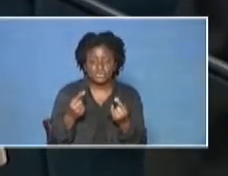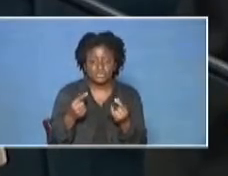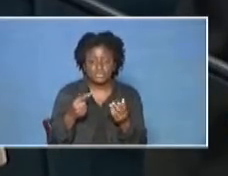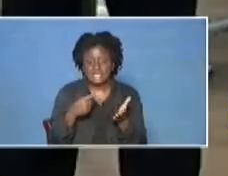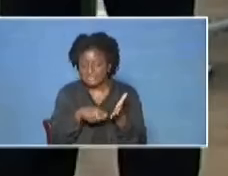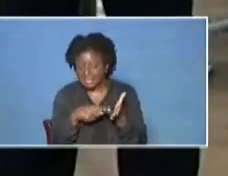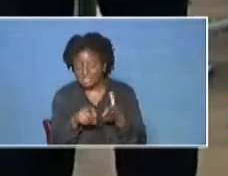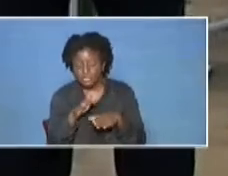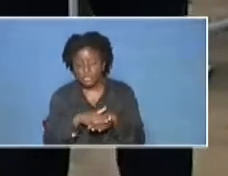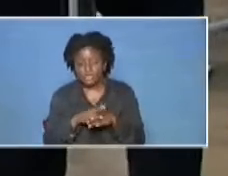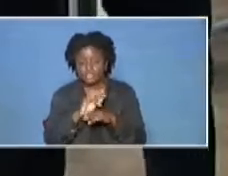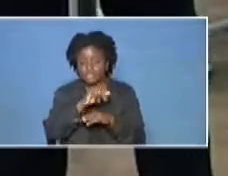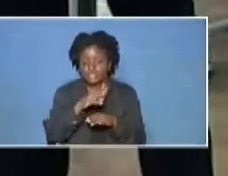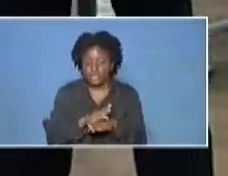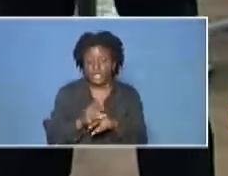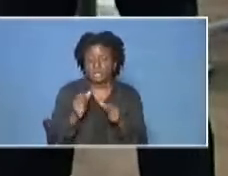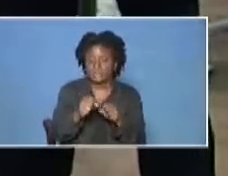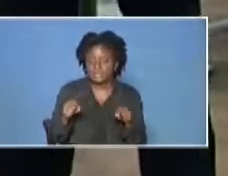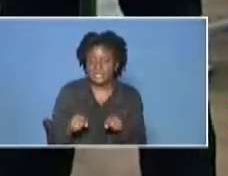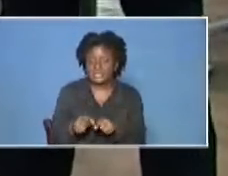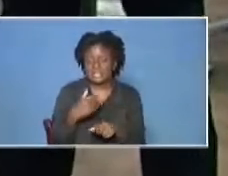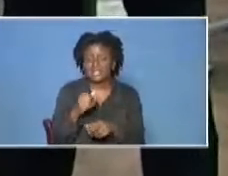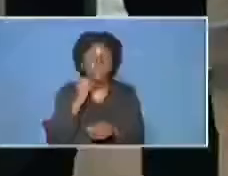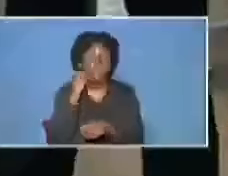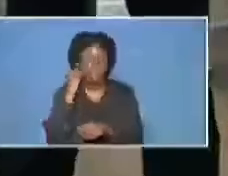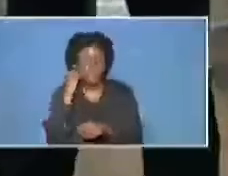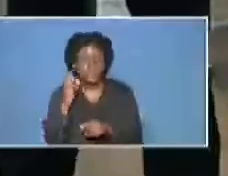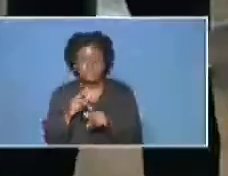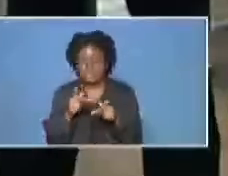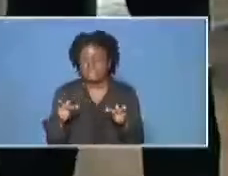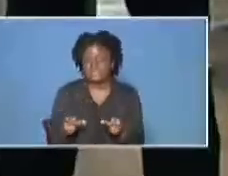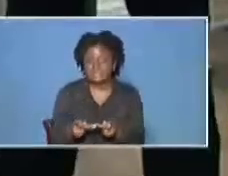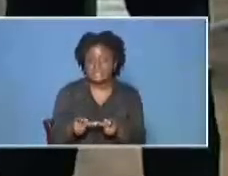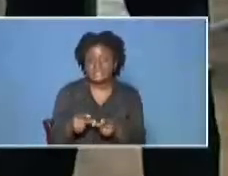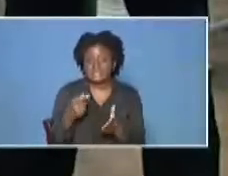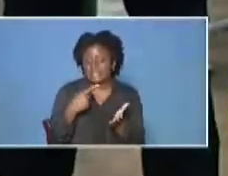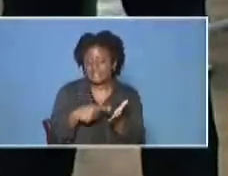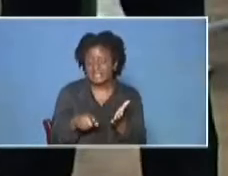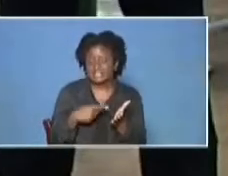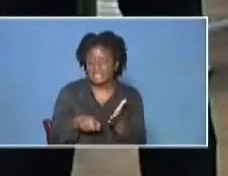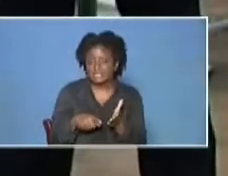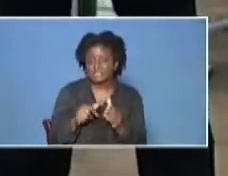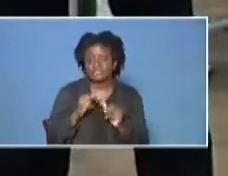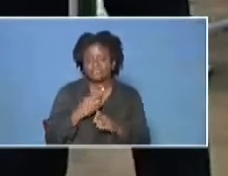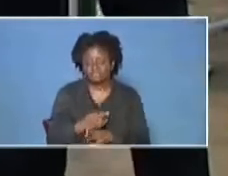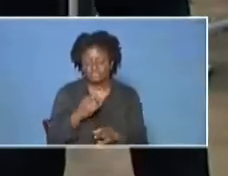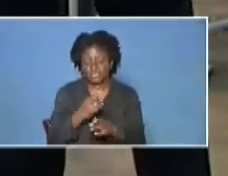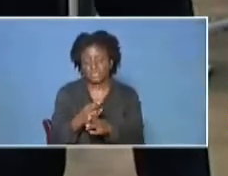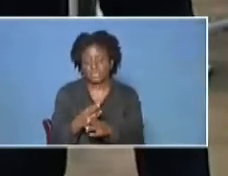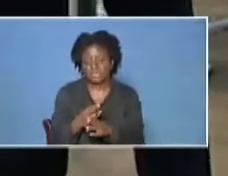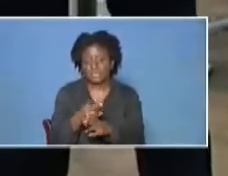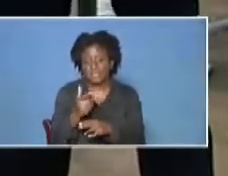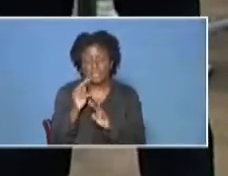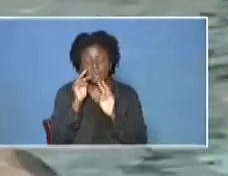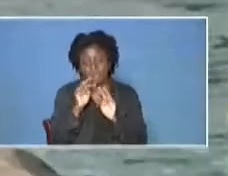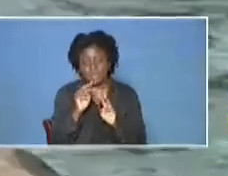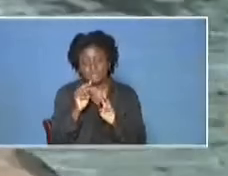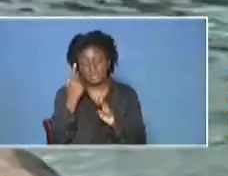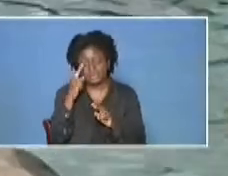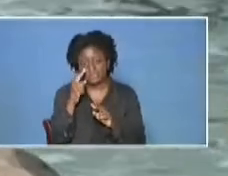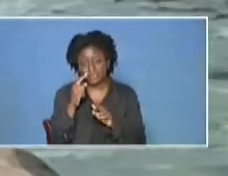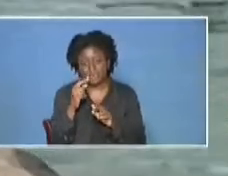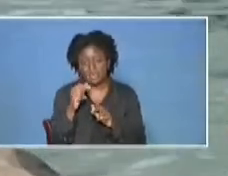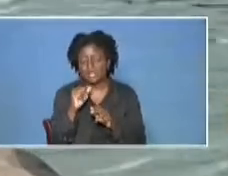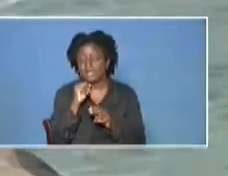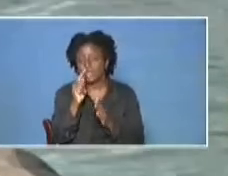home sites. Chairperson Indira Bell says investigations are routine, with authorities keeping watch for infractions, whether